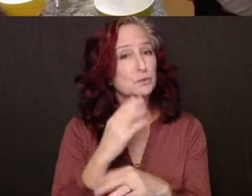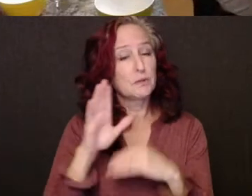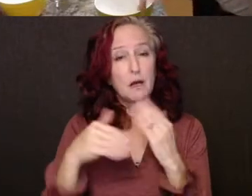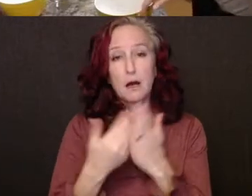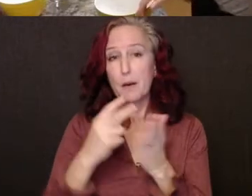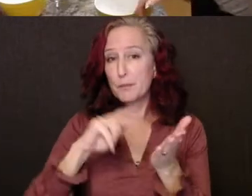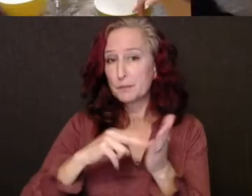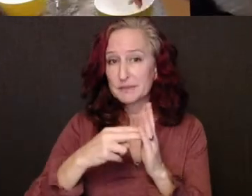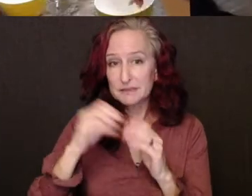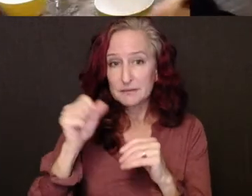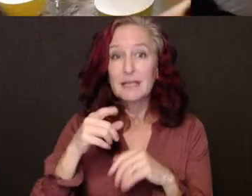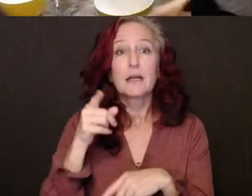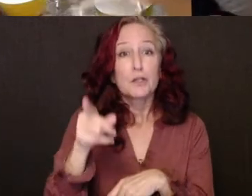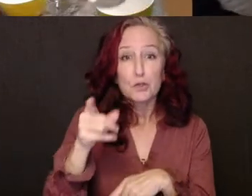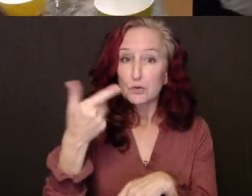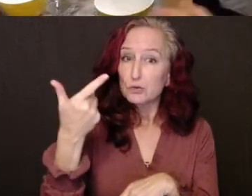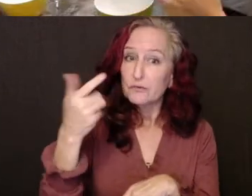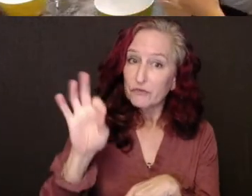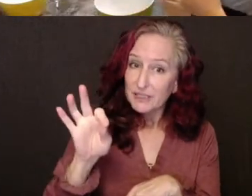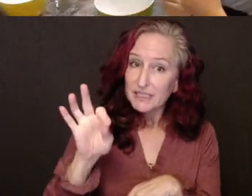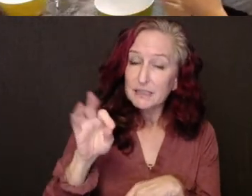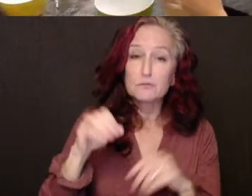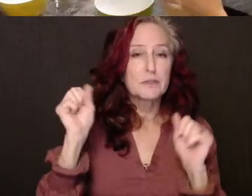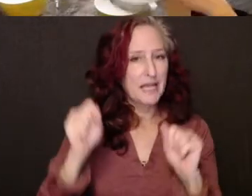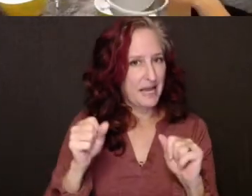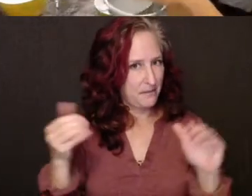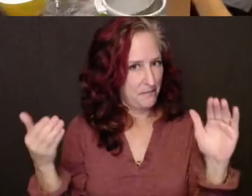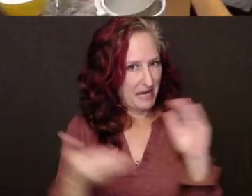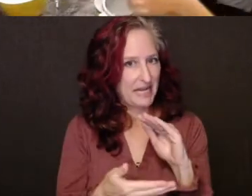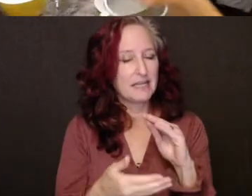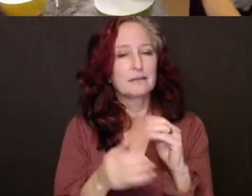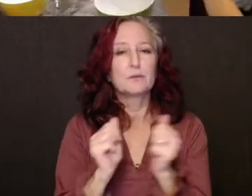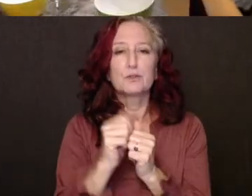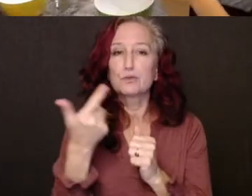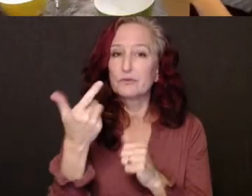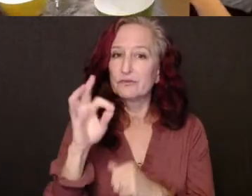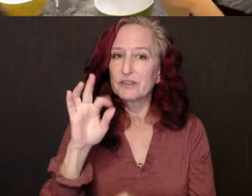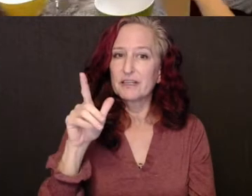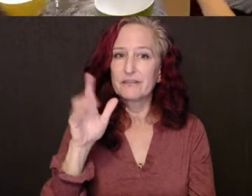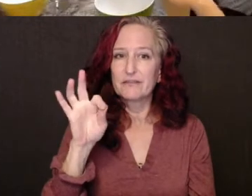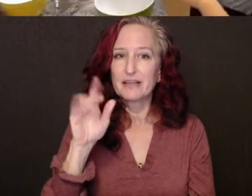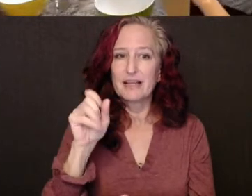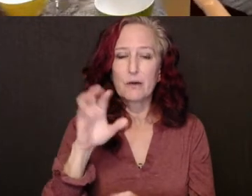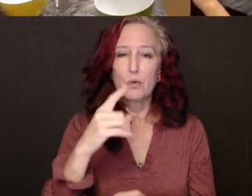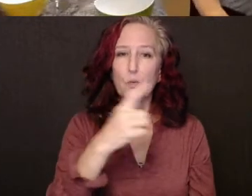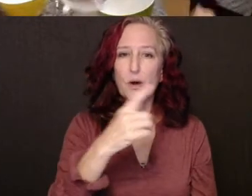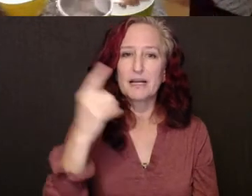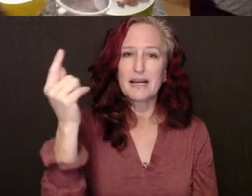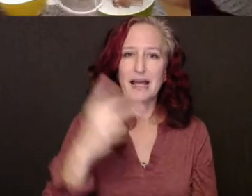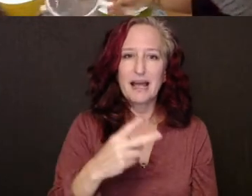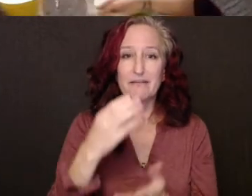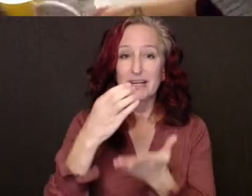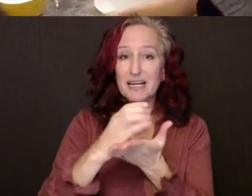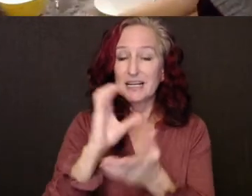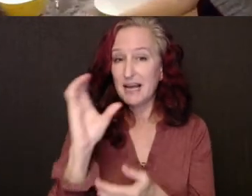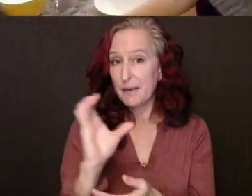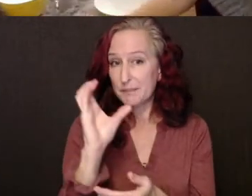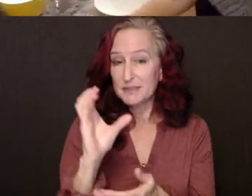flour. And when you sift it, it'll take those large flakes out, and so you won't use those.